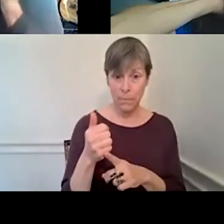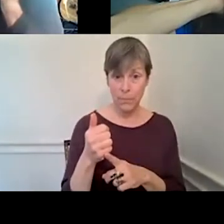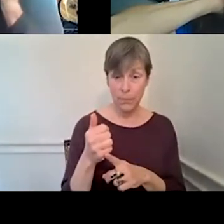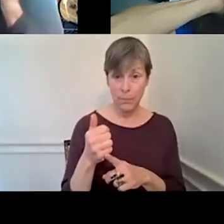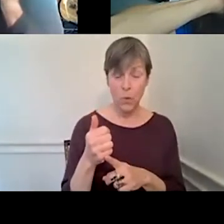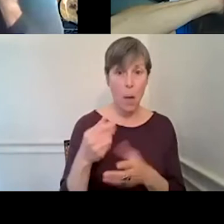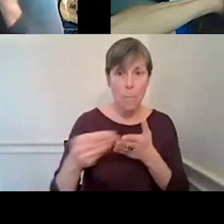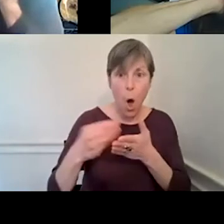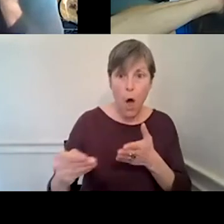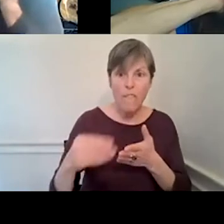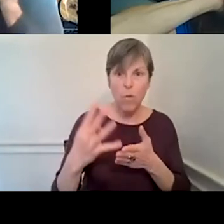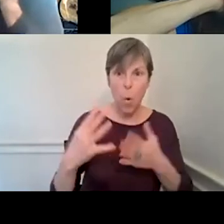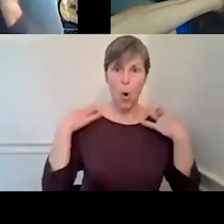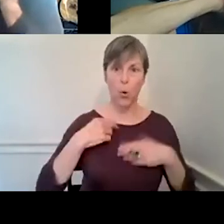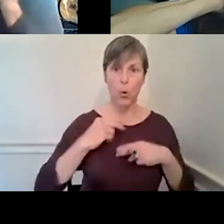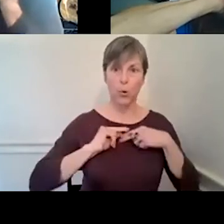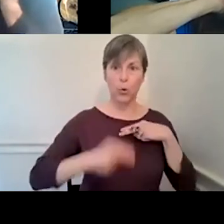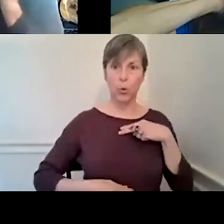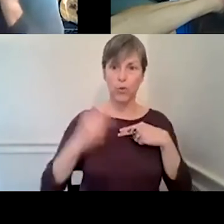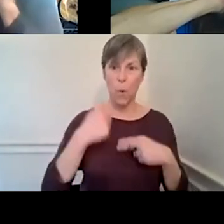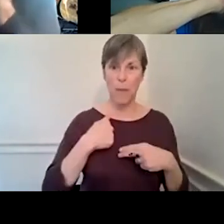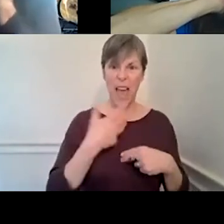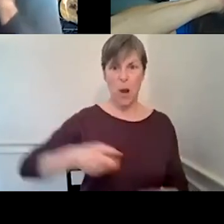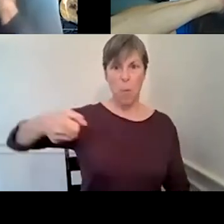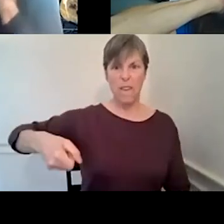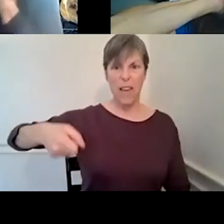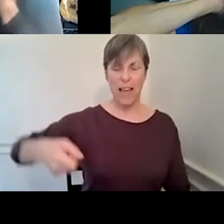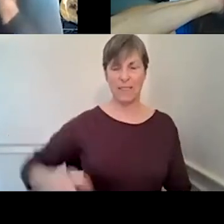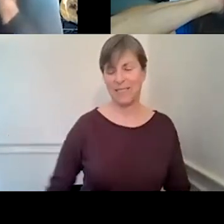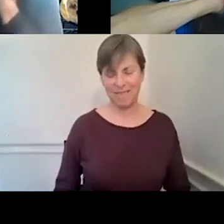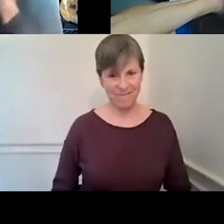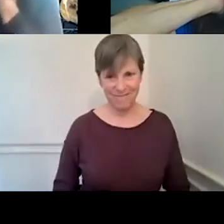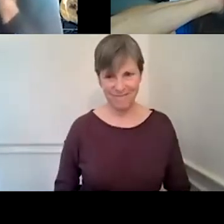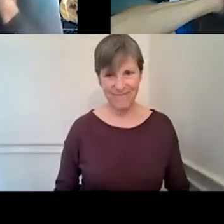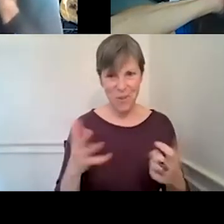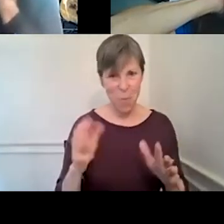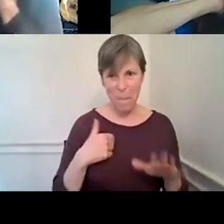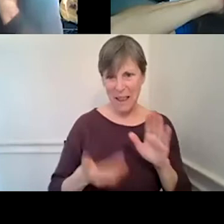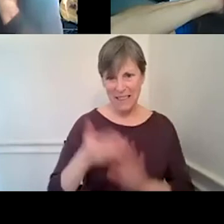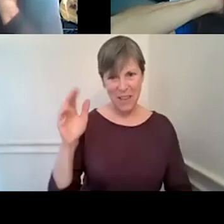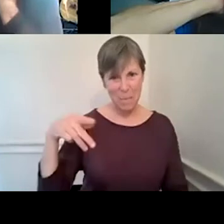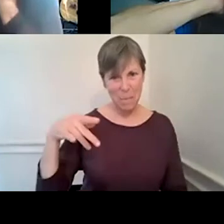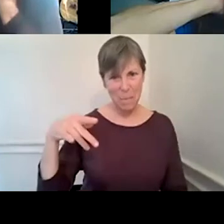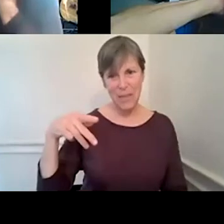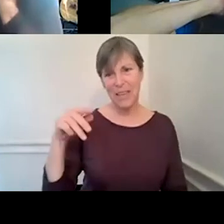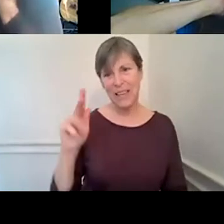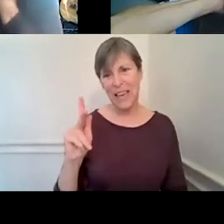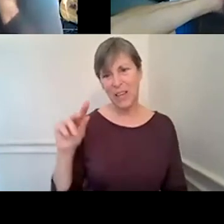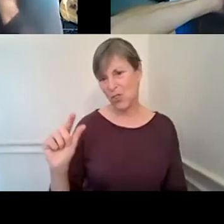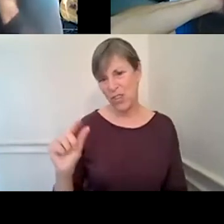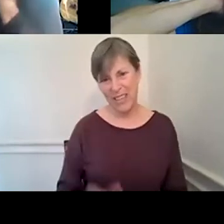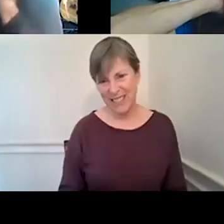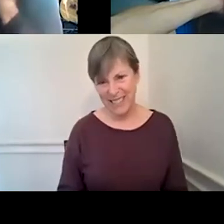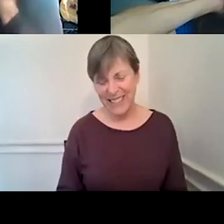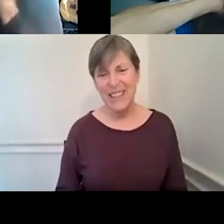suits and a briefcase. He didn't want me to leave PKG, but he said that he couldn't afford me. He bought me